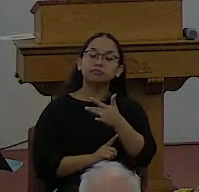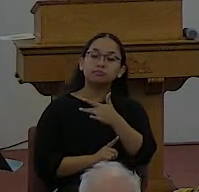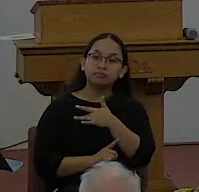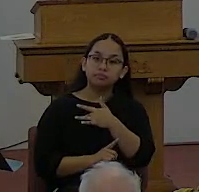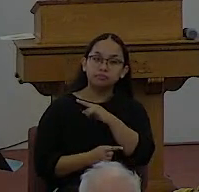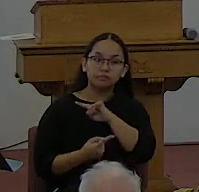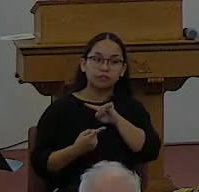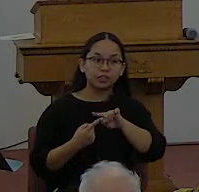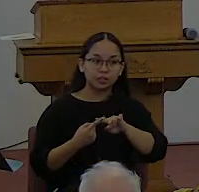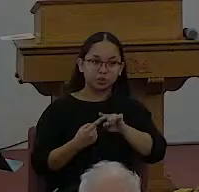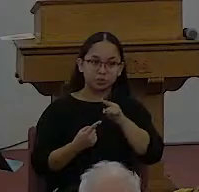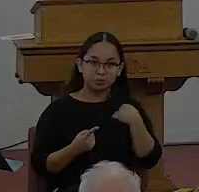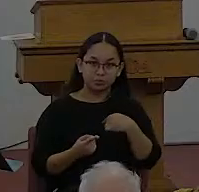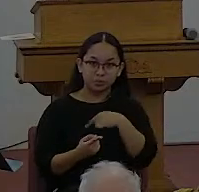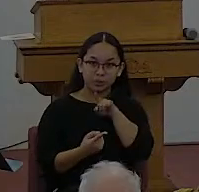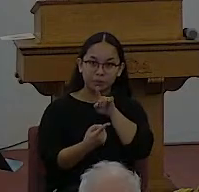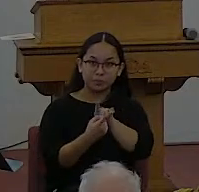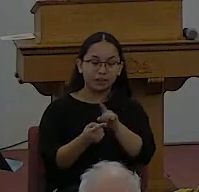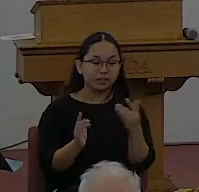meet.